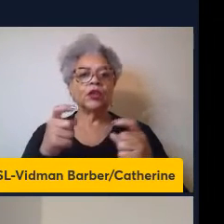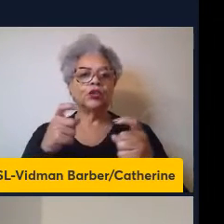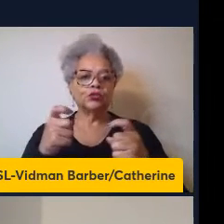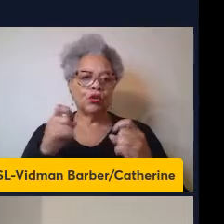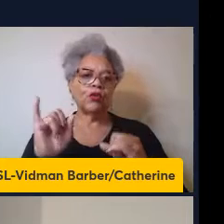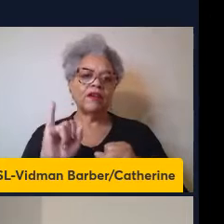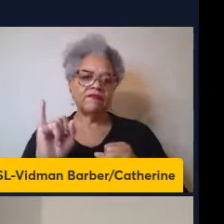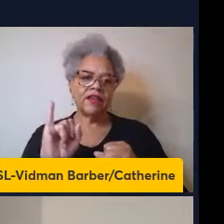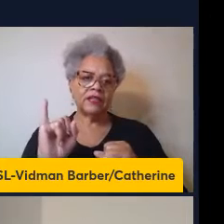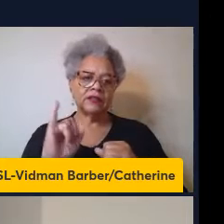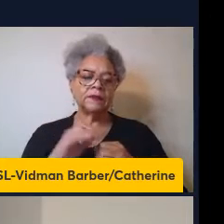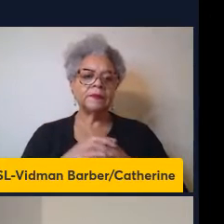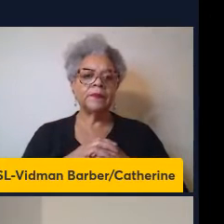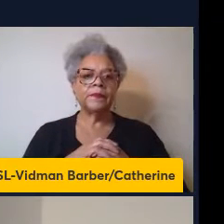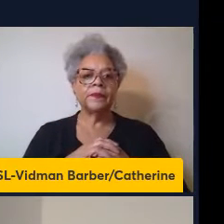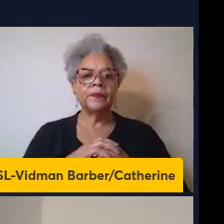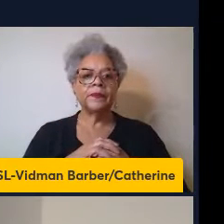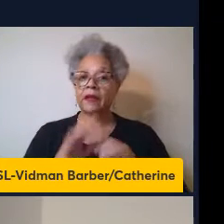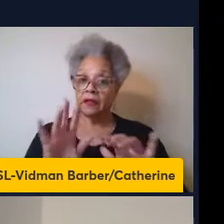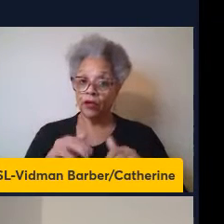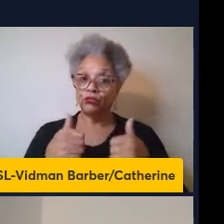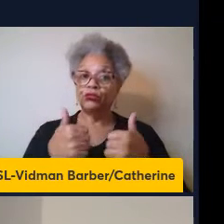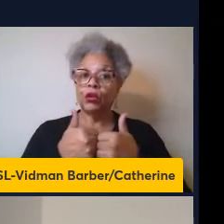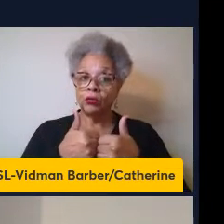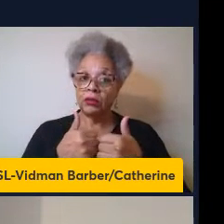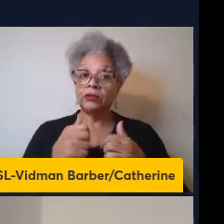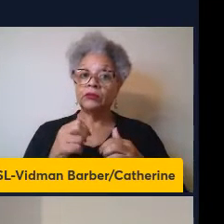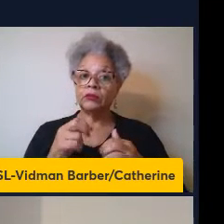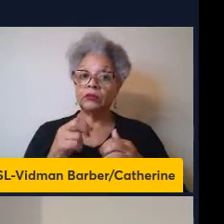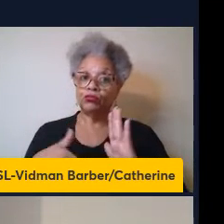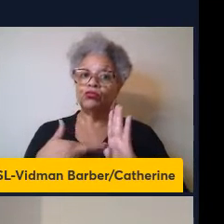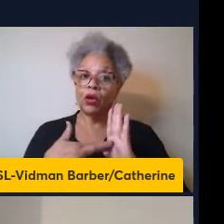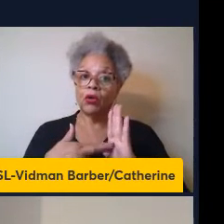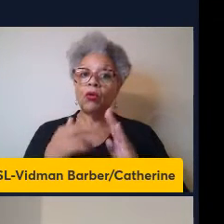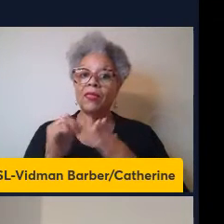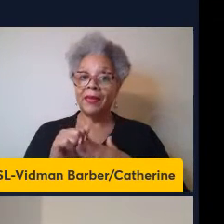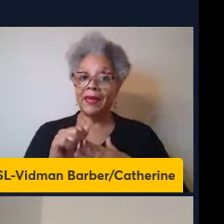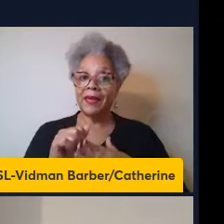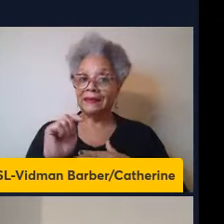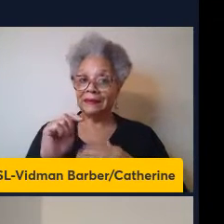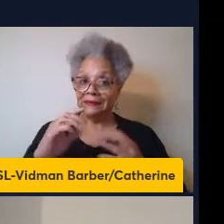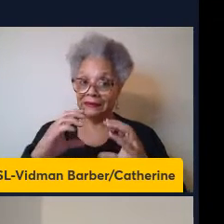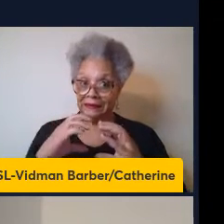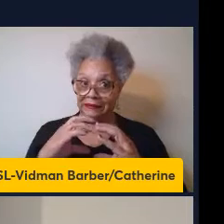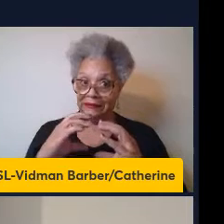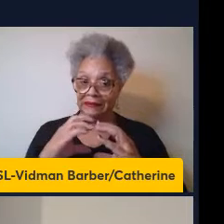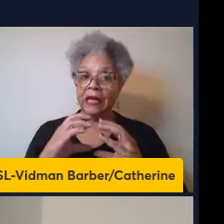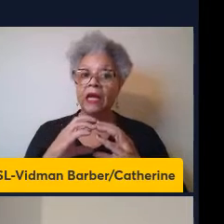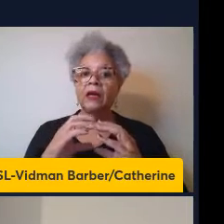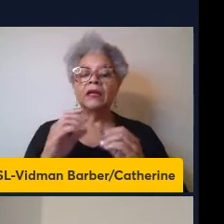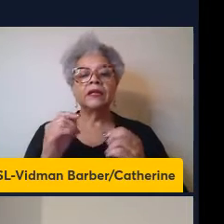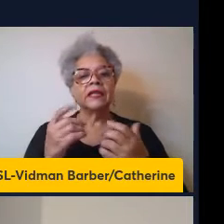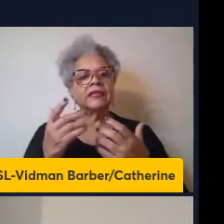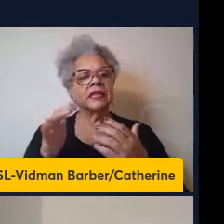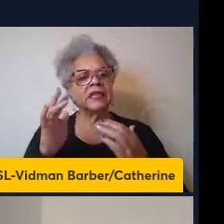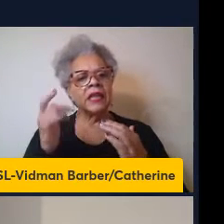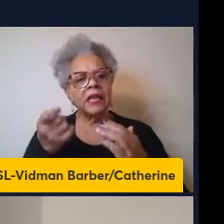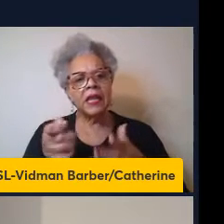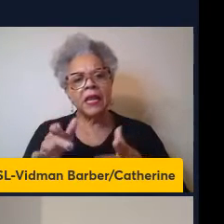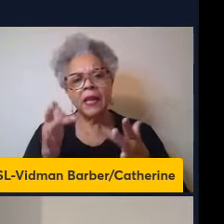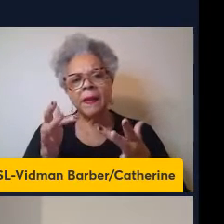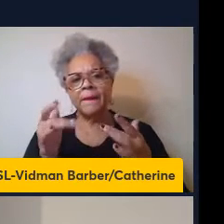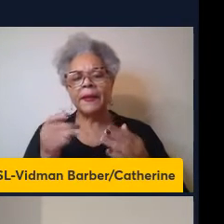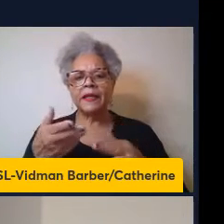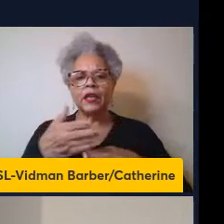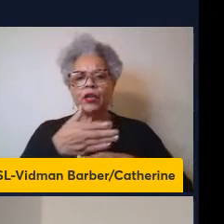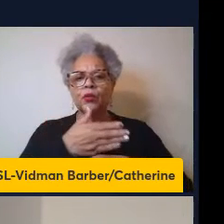it is quite challenging getting the role that these cells play. There is a modest increase when you do knock out B